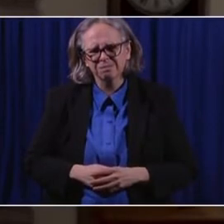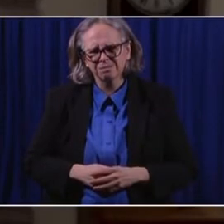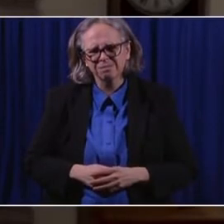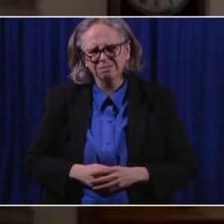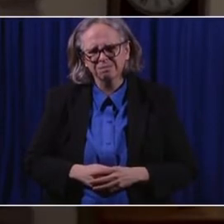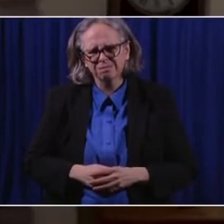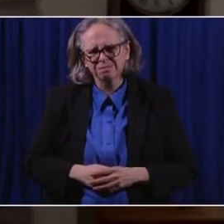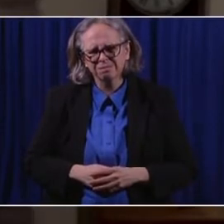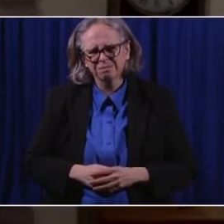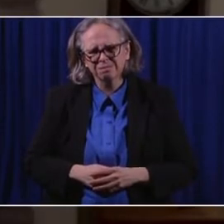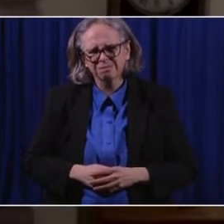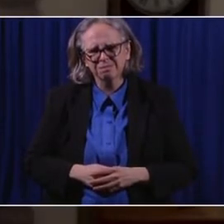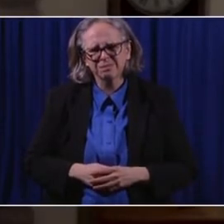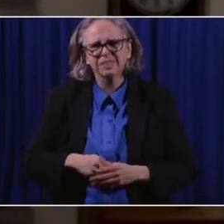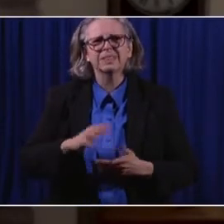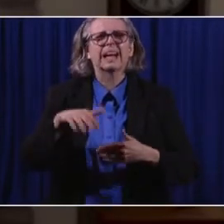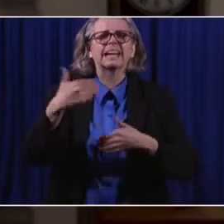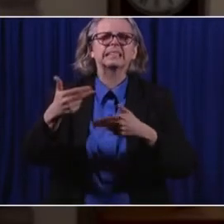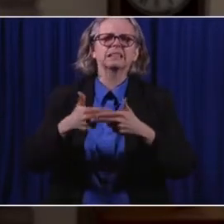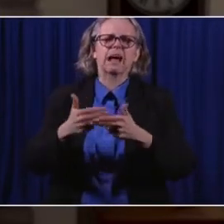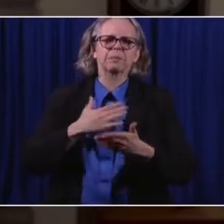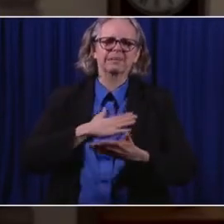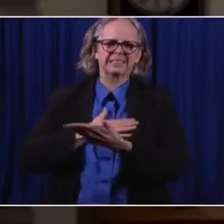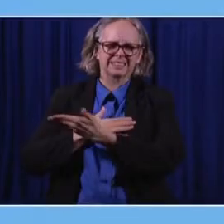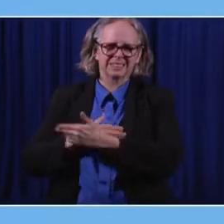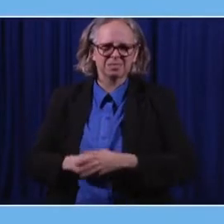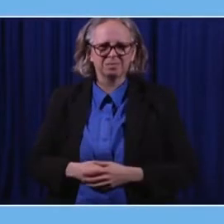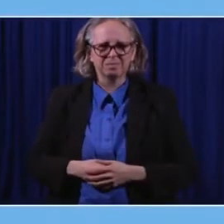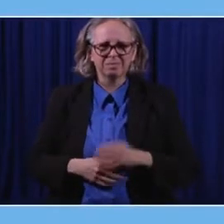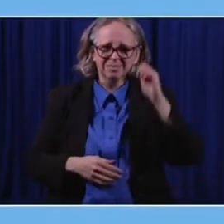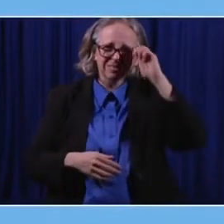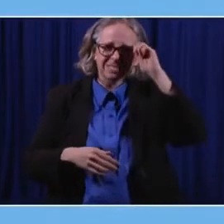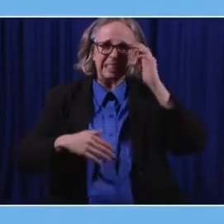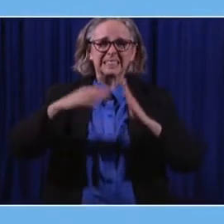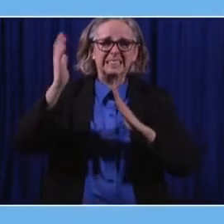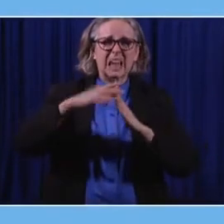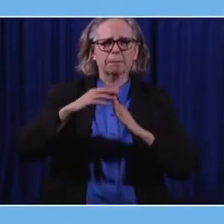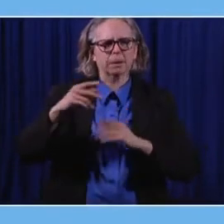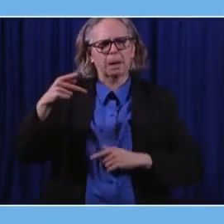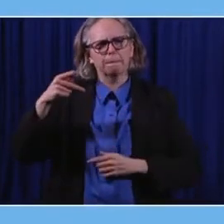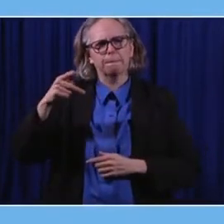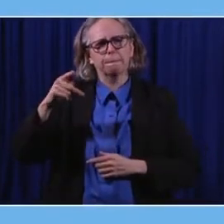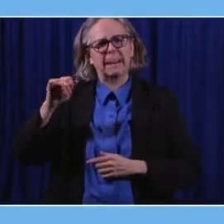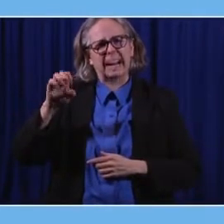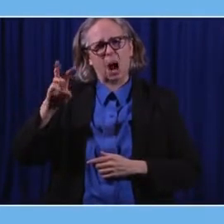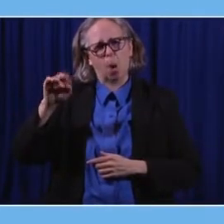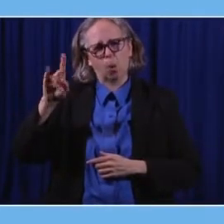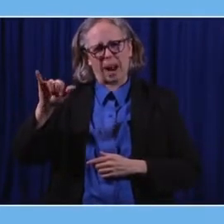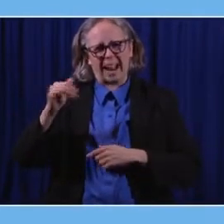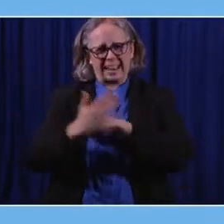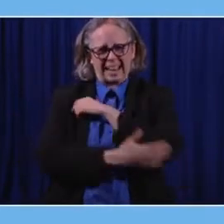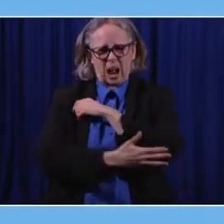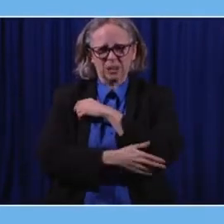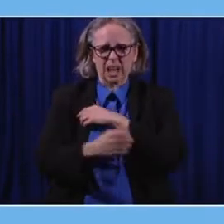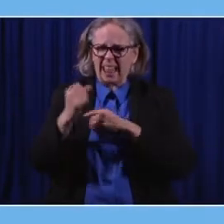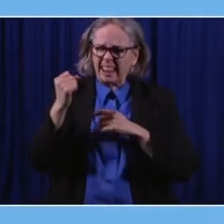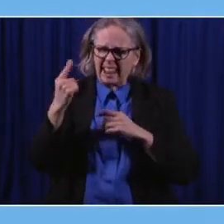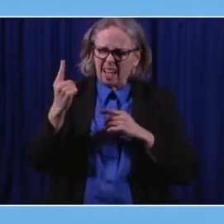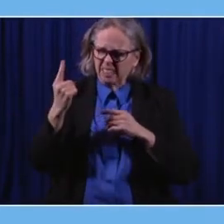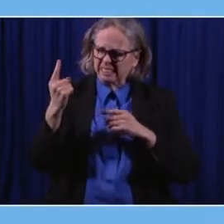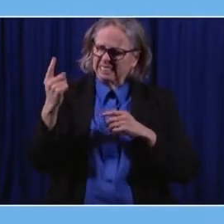go to the other one. Again, Pickaway County at the top, 11 times. Perry County, which is 20th,